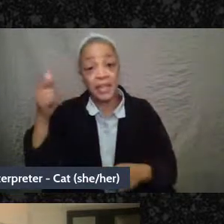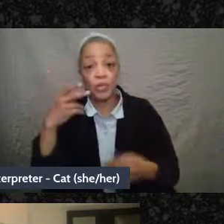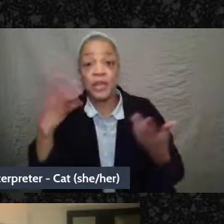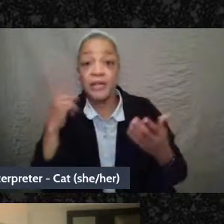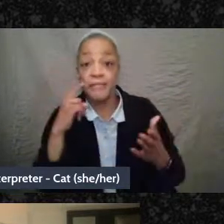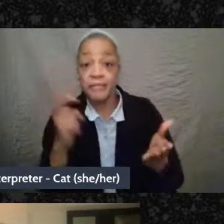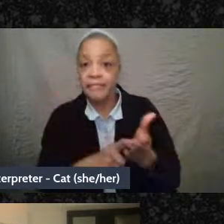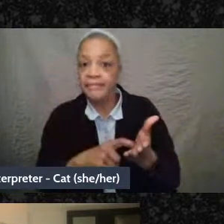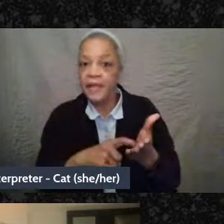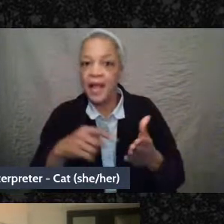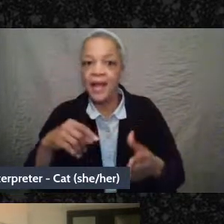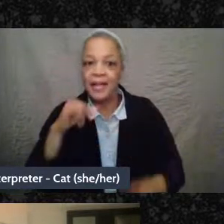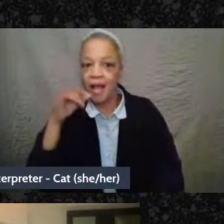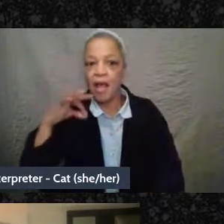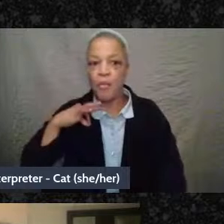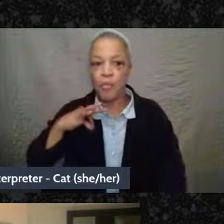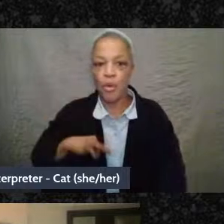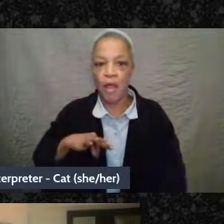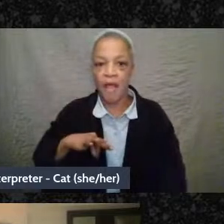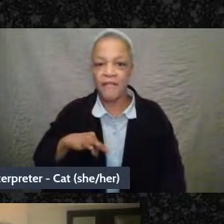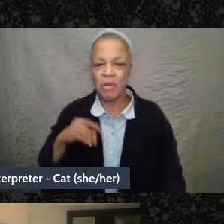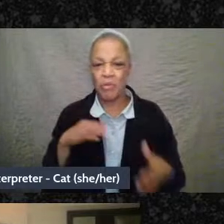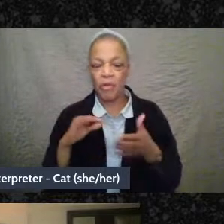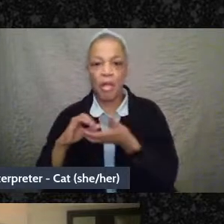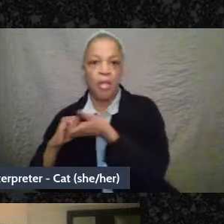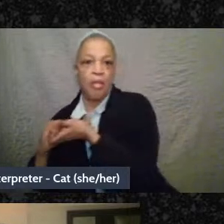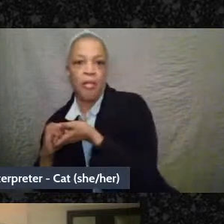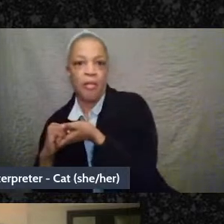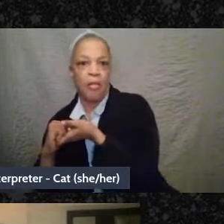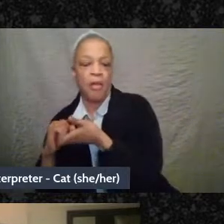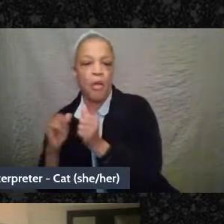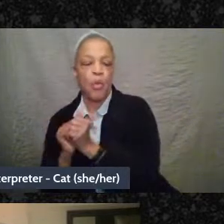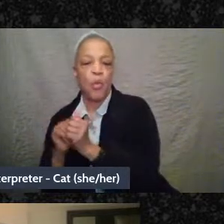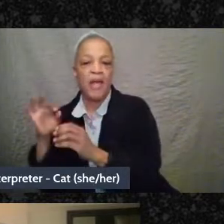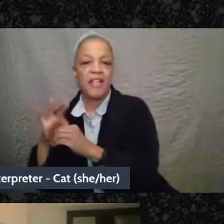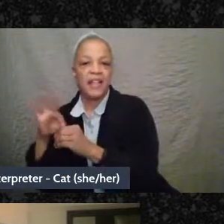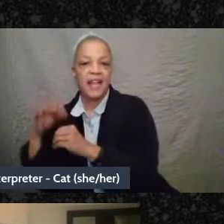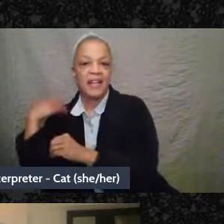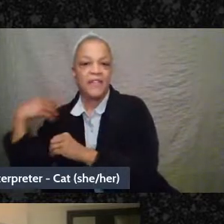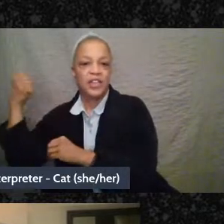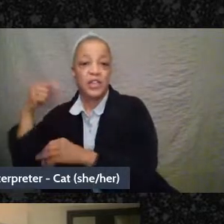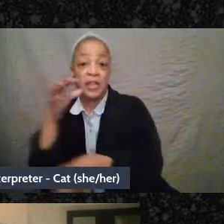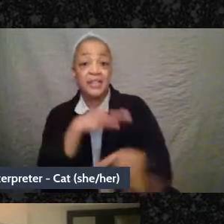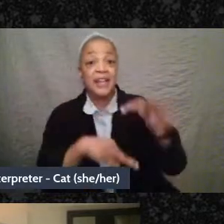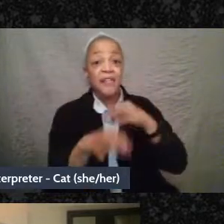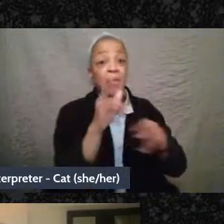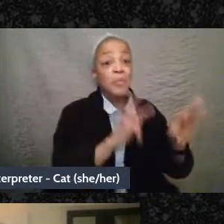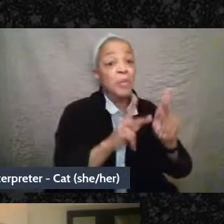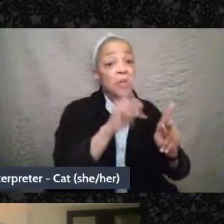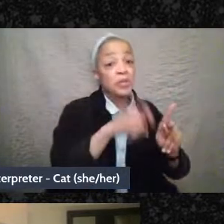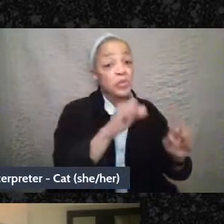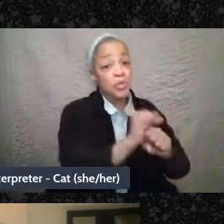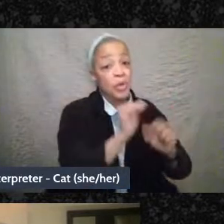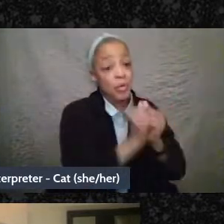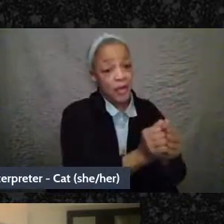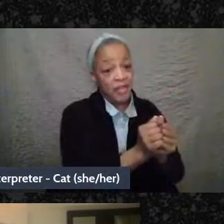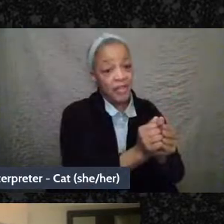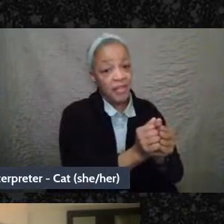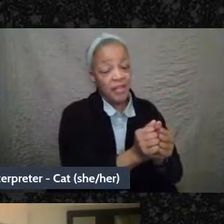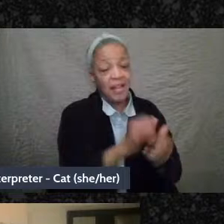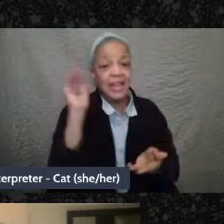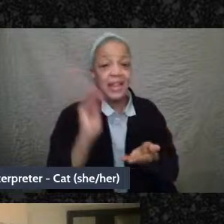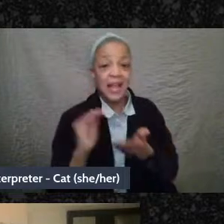actually more caught up with elected officials than they are with the people who they're supposed to be working with, and less accountable to the